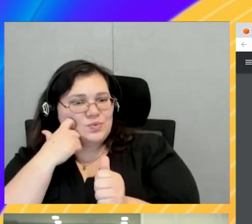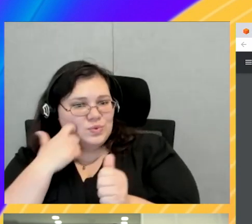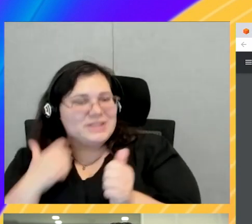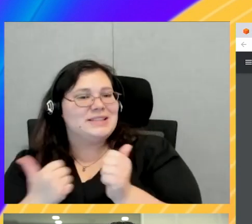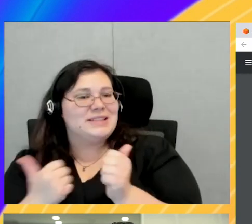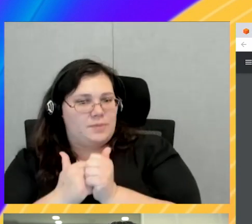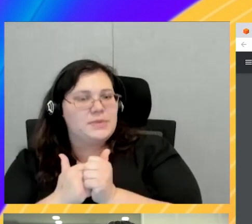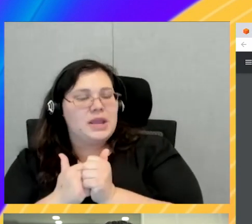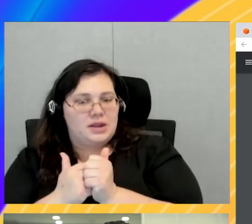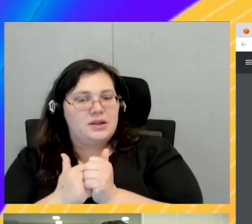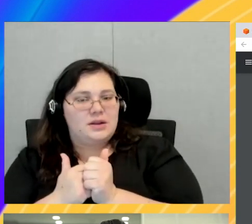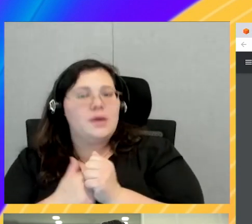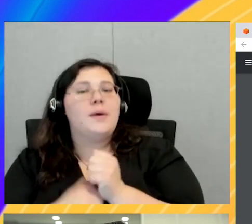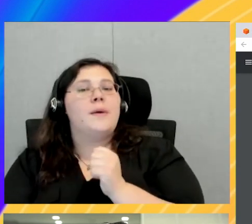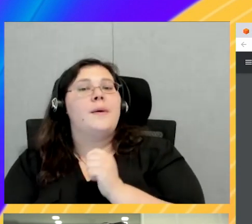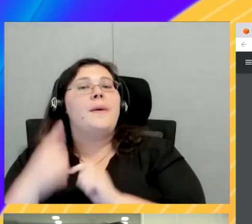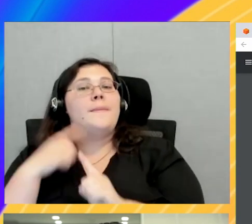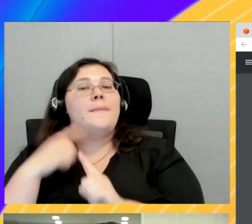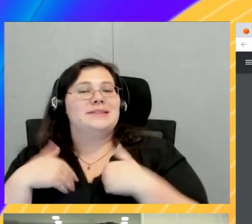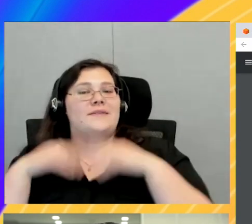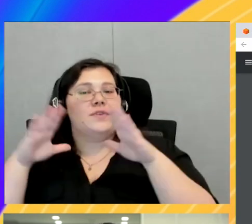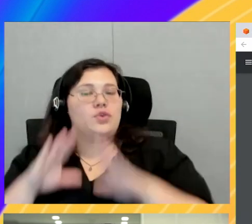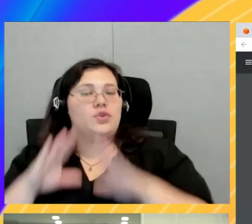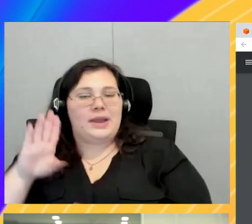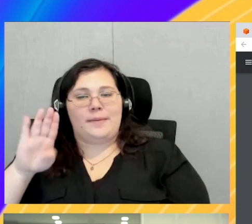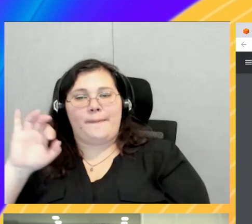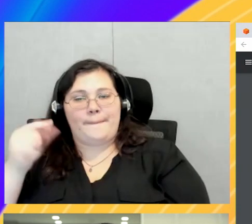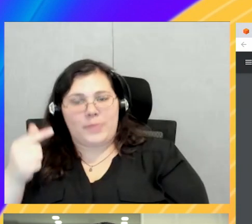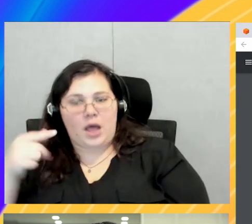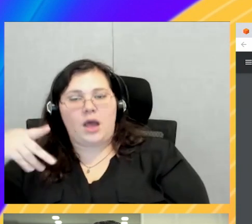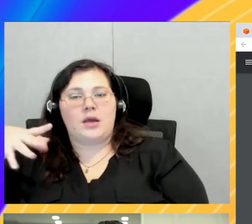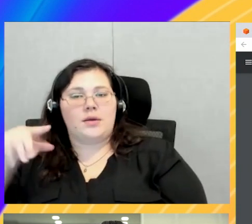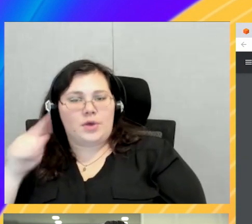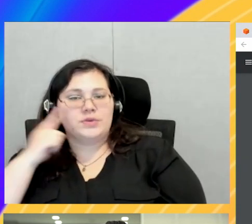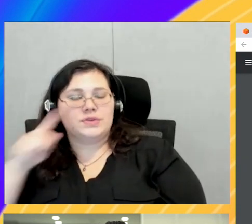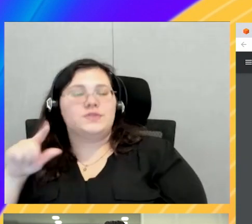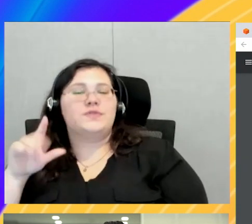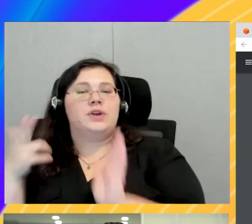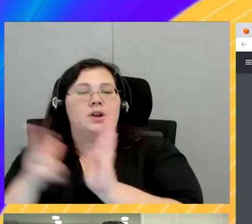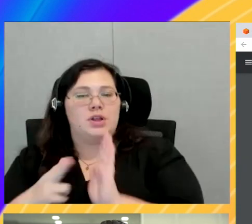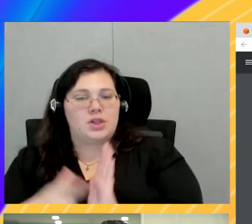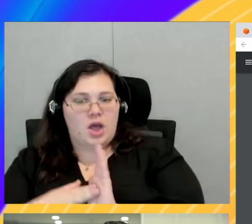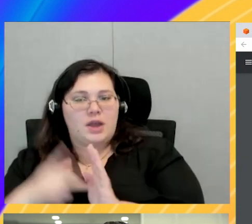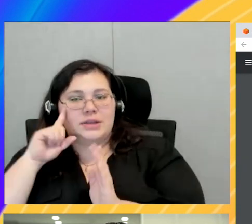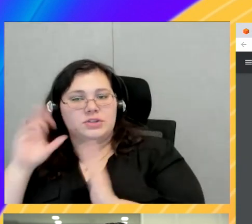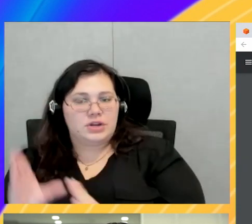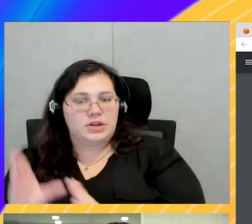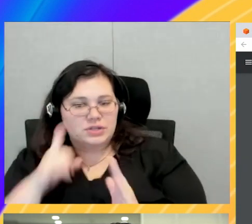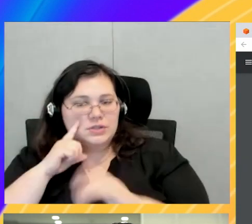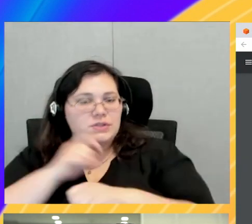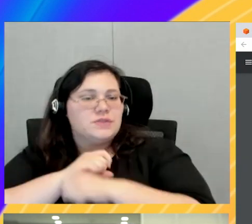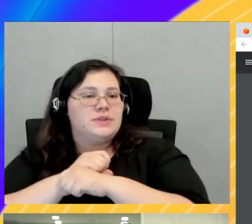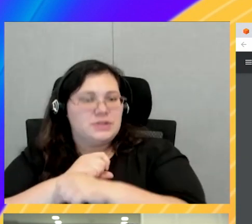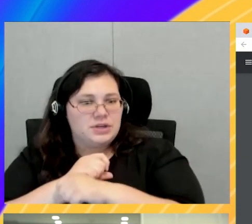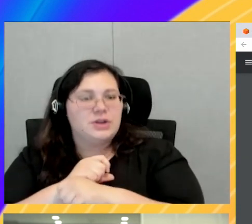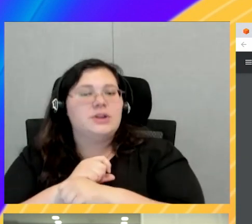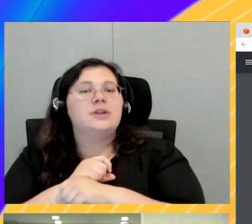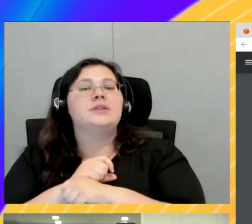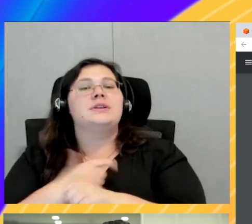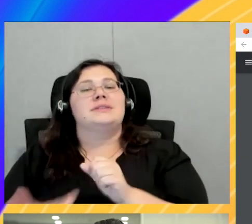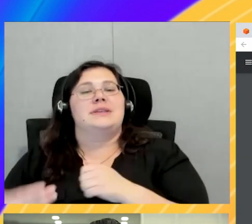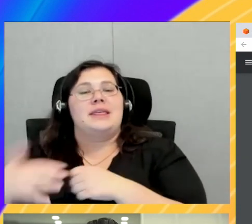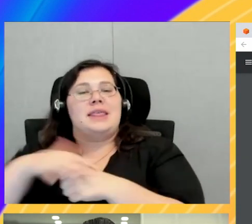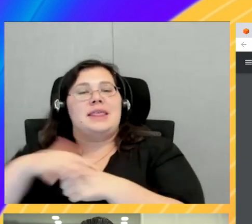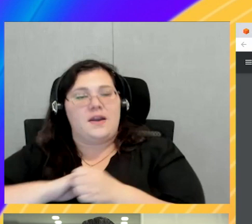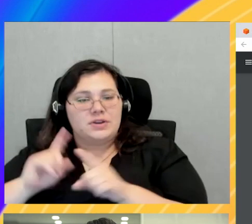also a really great blog post on logging strategies for security incident response that covers the different log sources that you could pull from